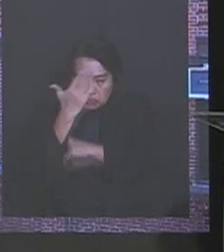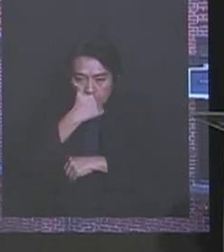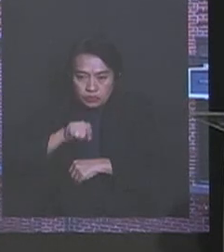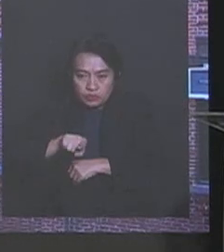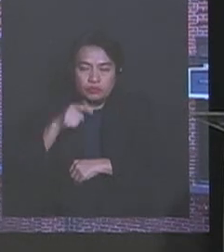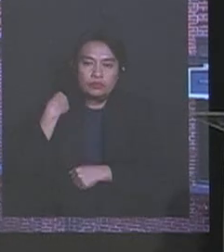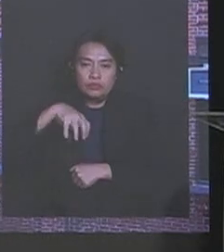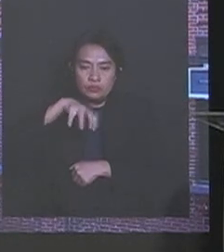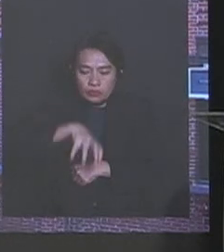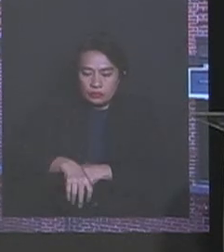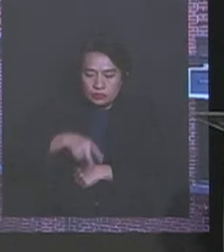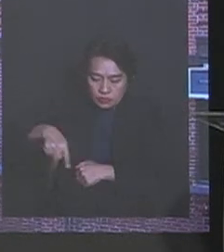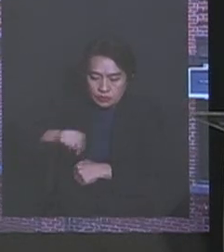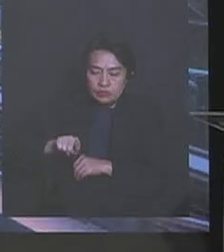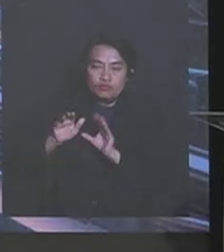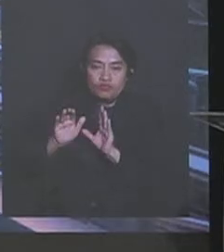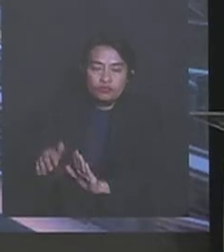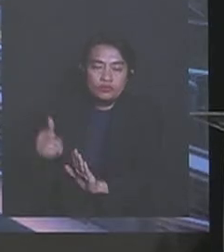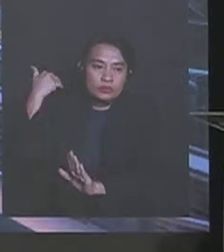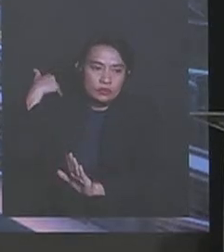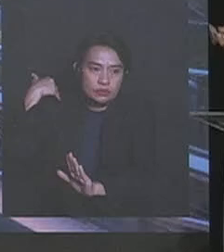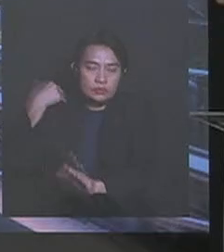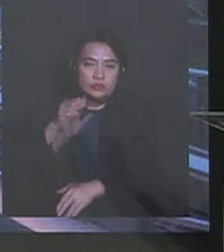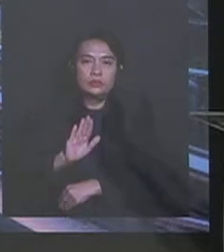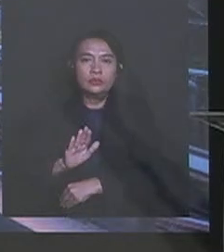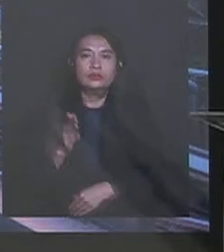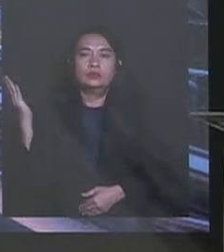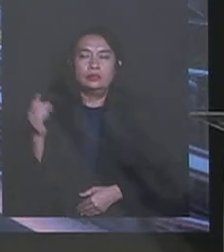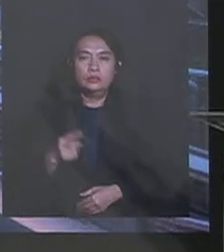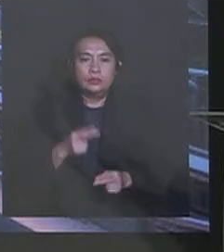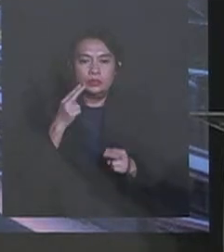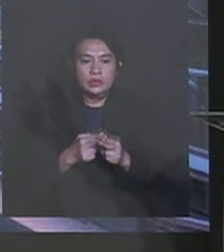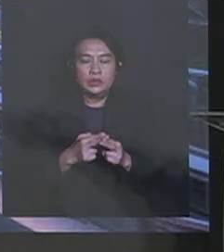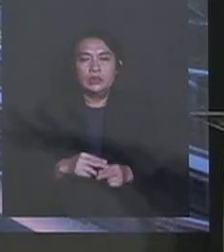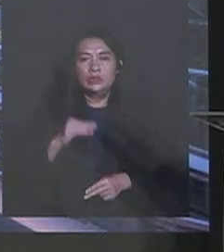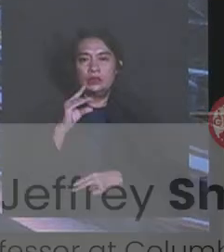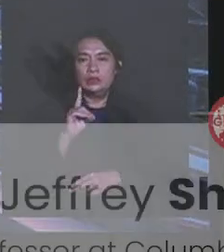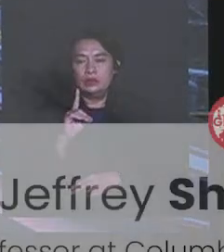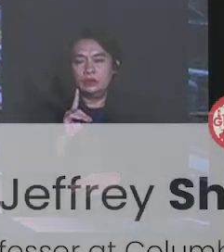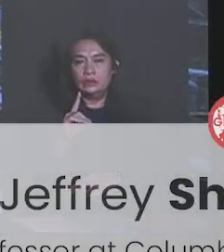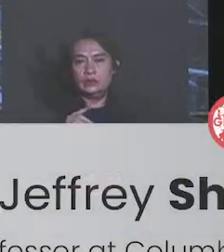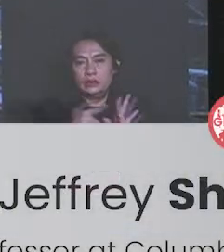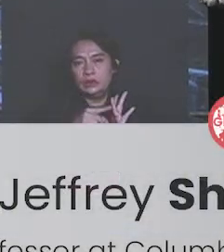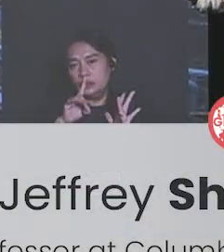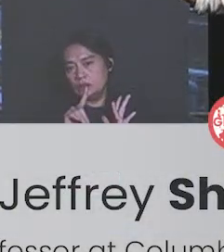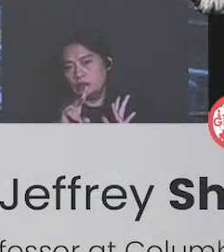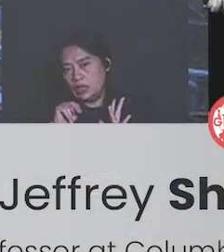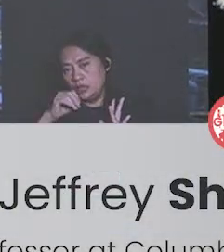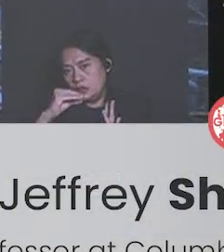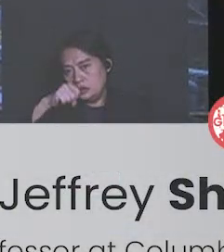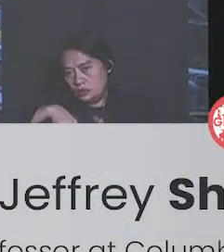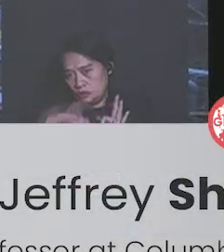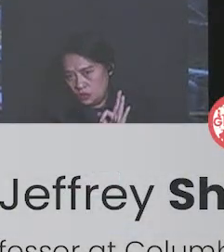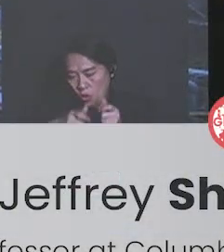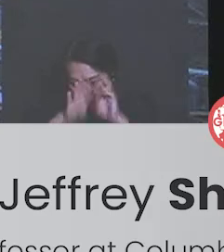designed on the very southern end of the High Line. And in the northern end, this is an older photo. This is now complete, but this is